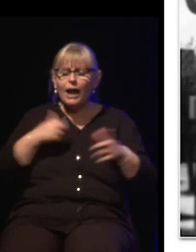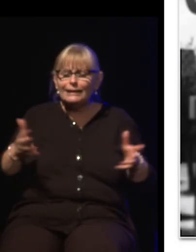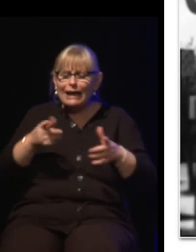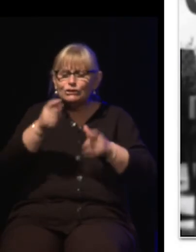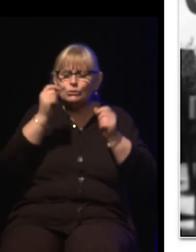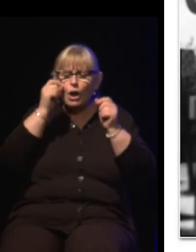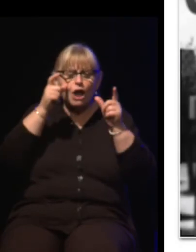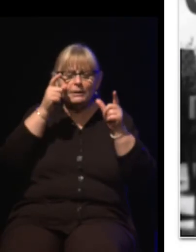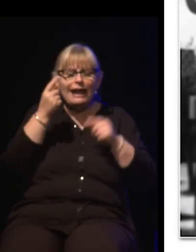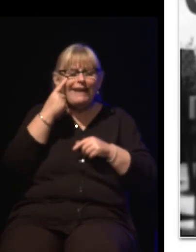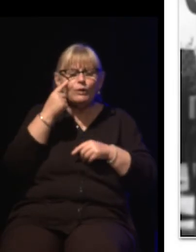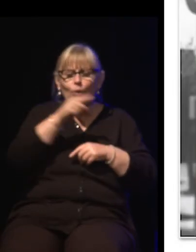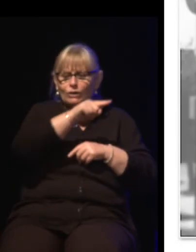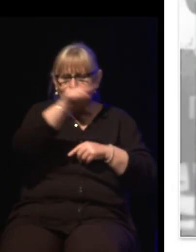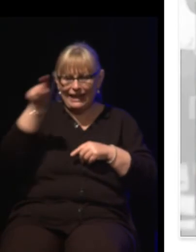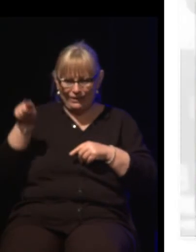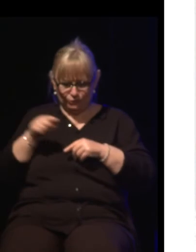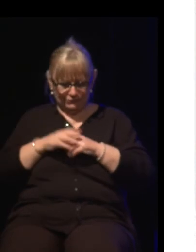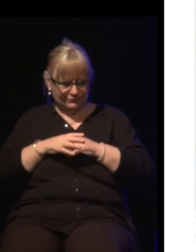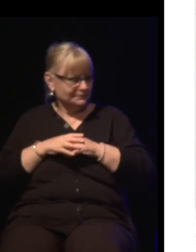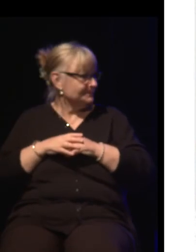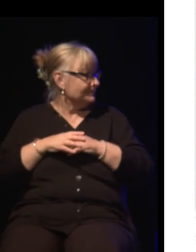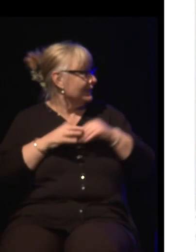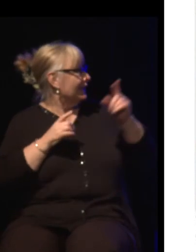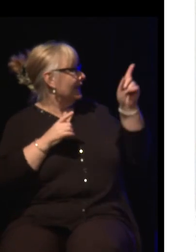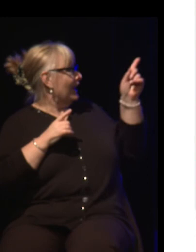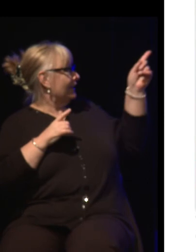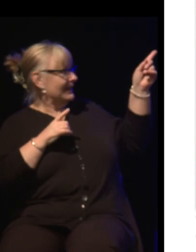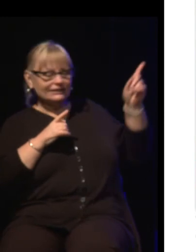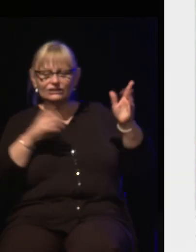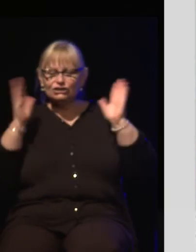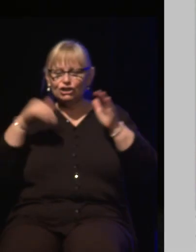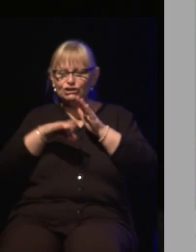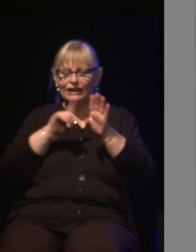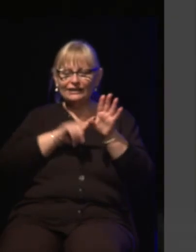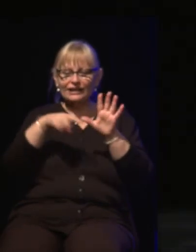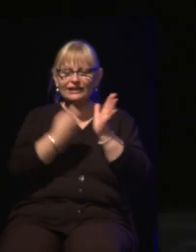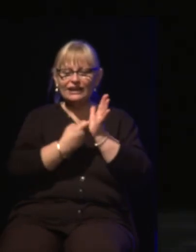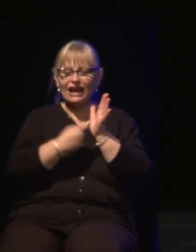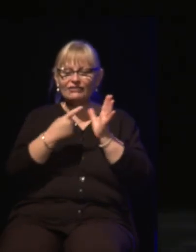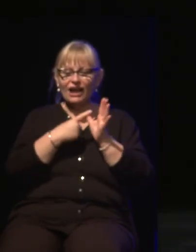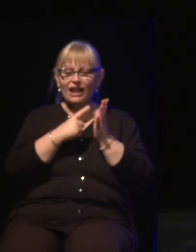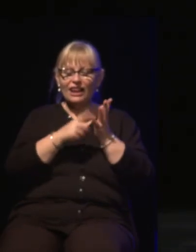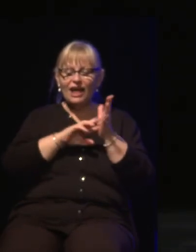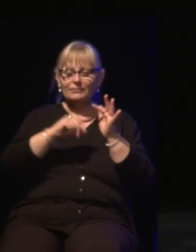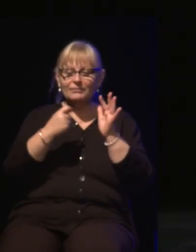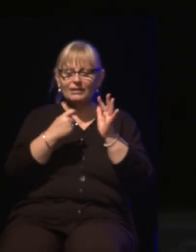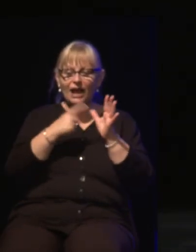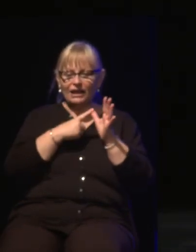look at those too. Like this little modest church in Yarlumla, which looks like a Harry Seidler building. It's